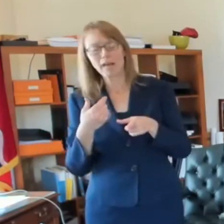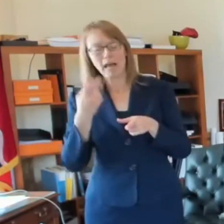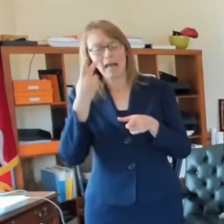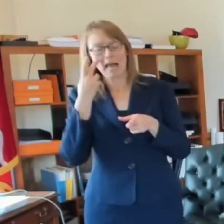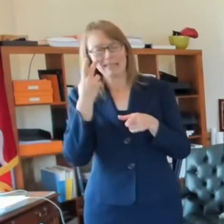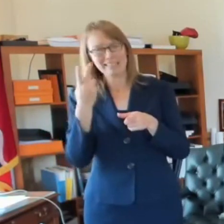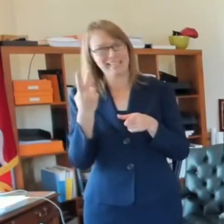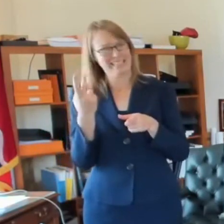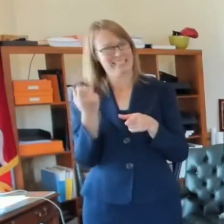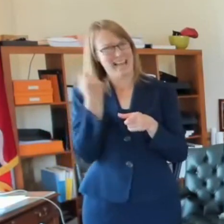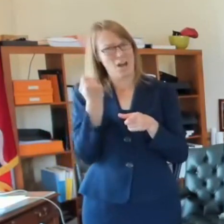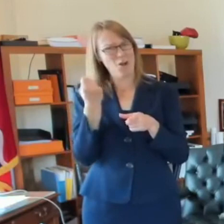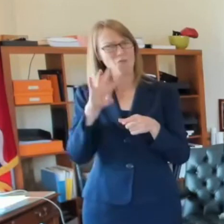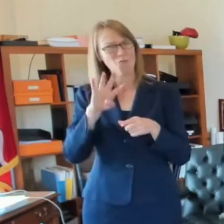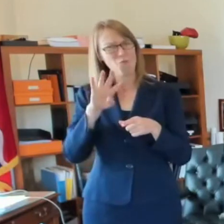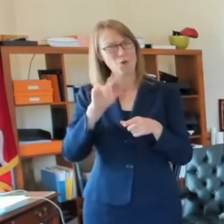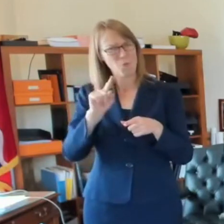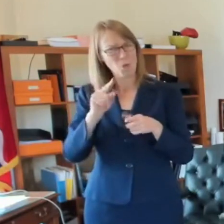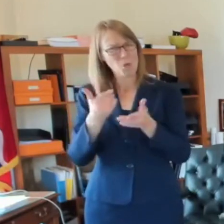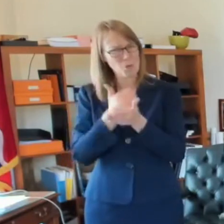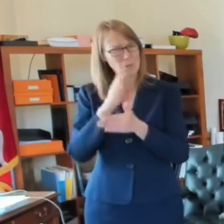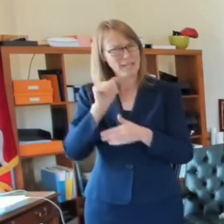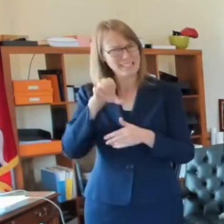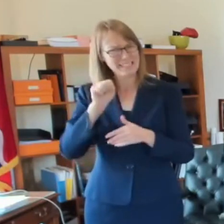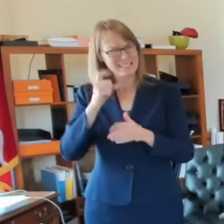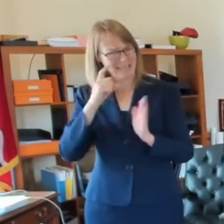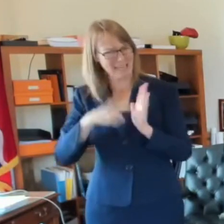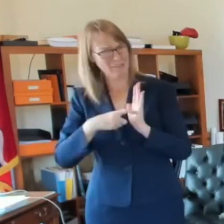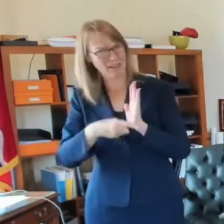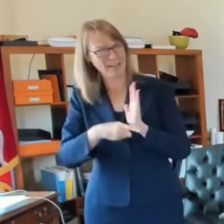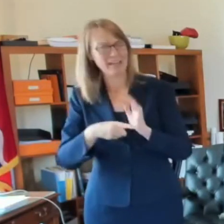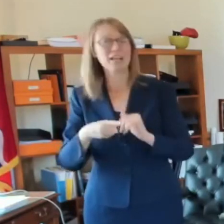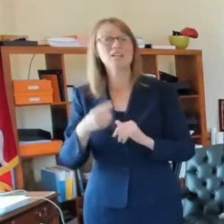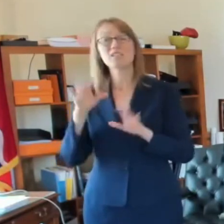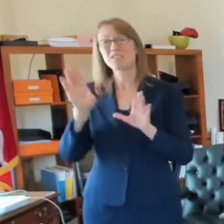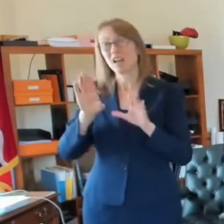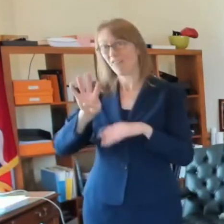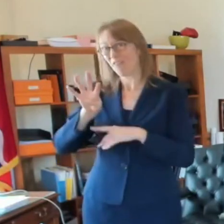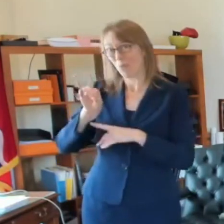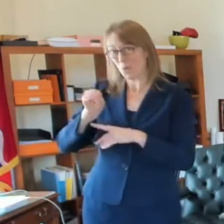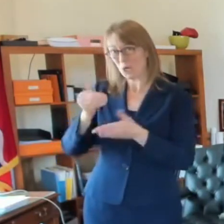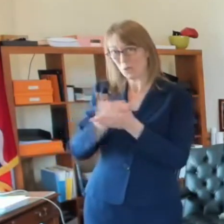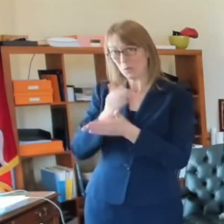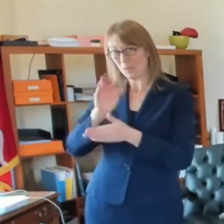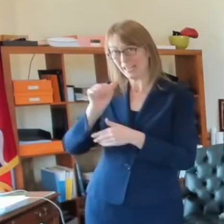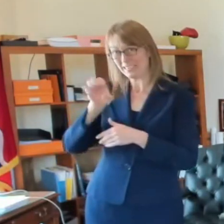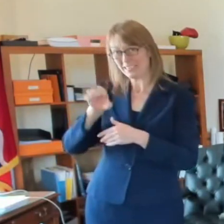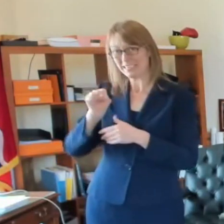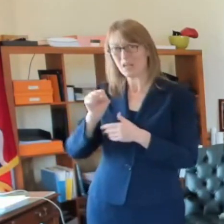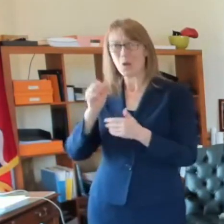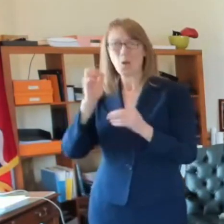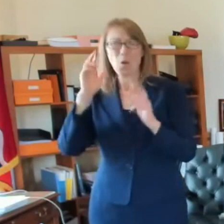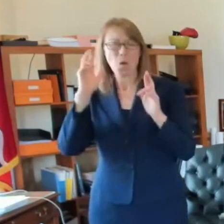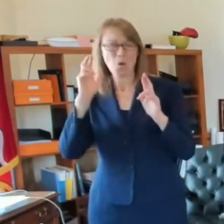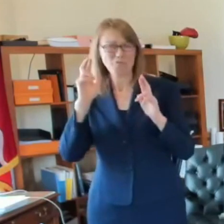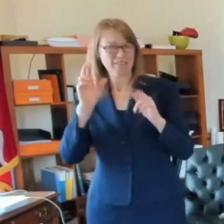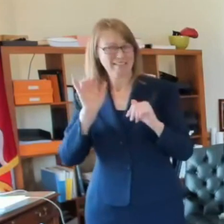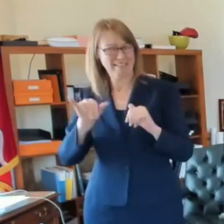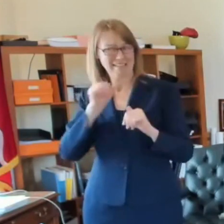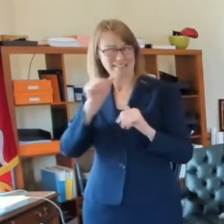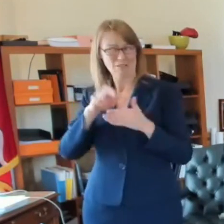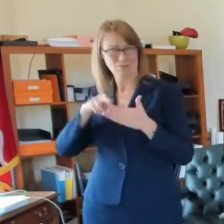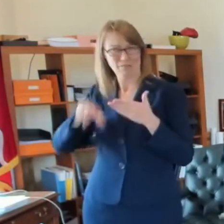Saturday 41 new cases and Sunday 40 new cases. I hope that is not as a result of Labor Day